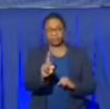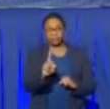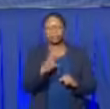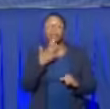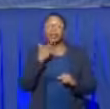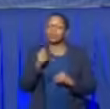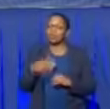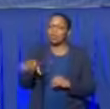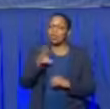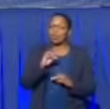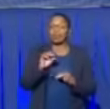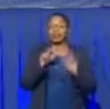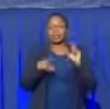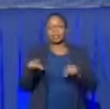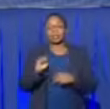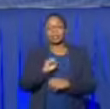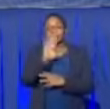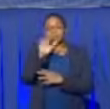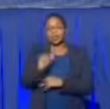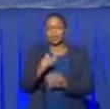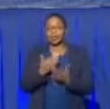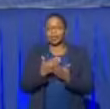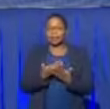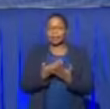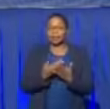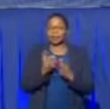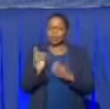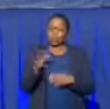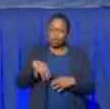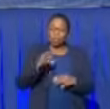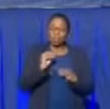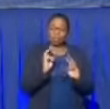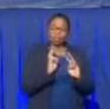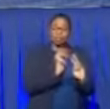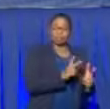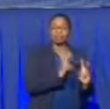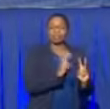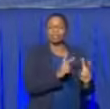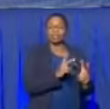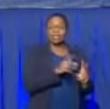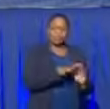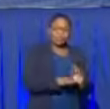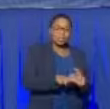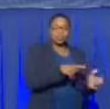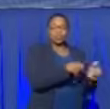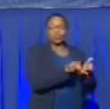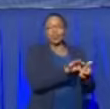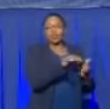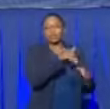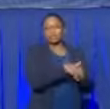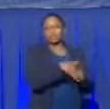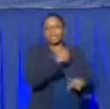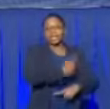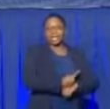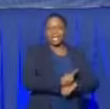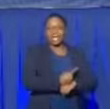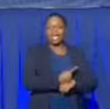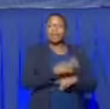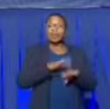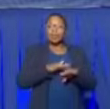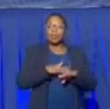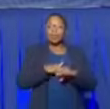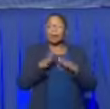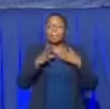numbers and exercise their democratic rights to vote. We further continue to call on all citizens, media members, and political party